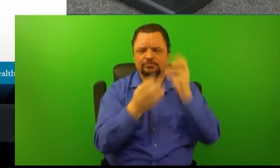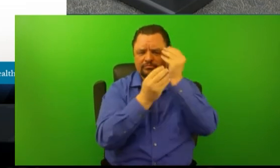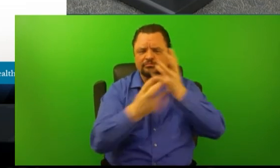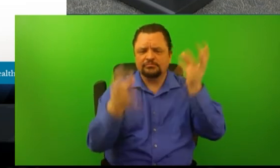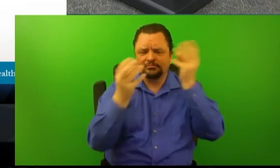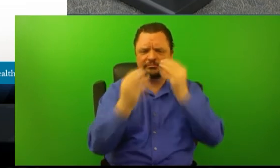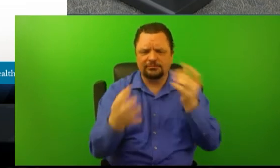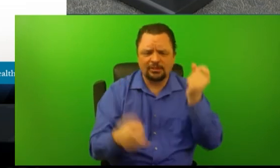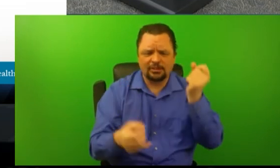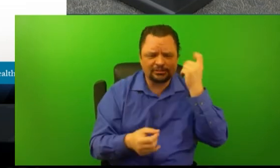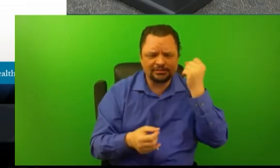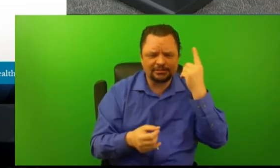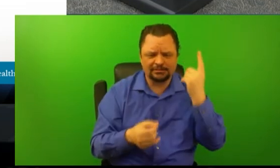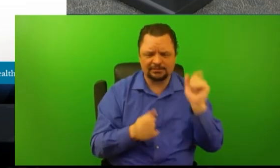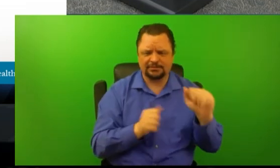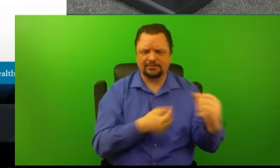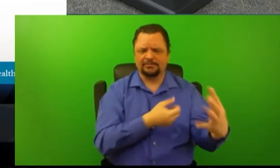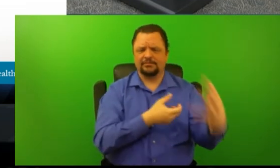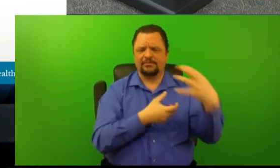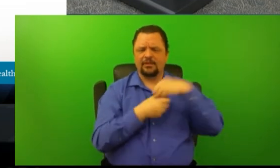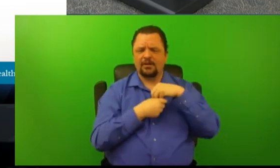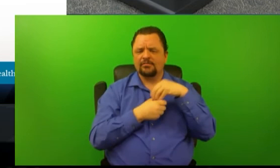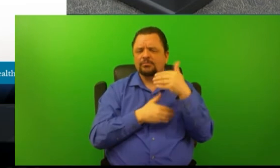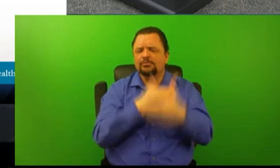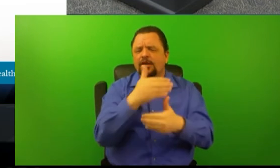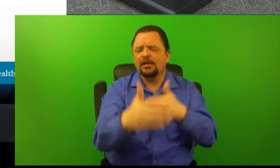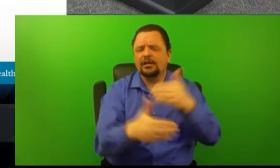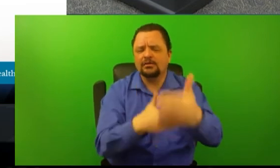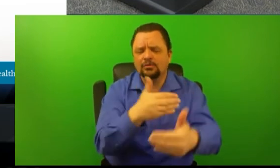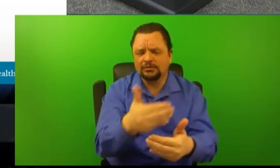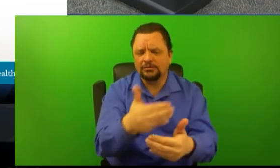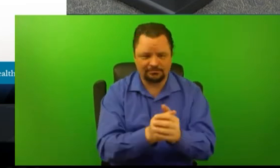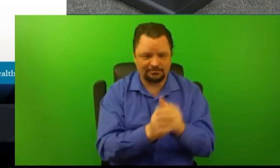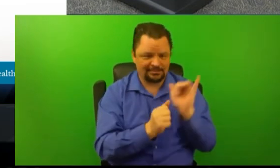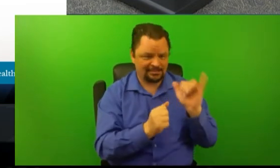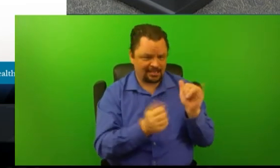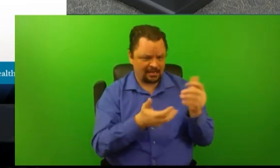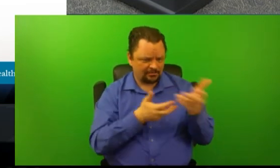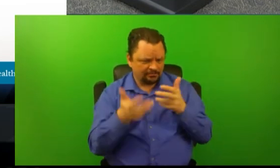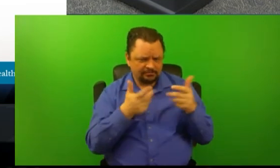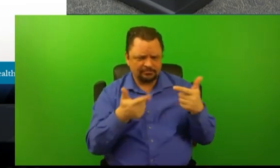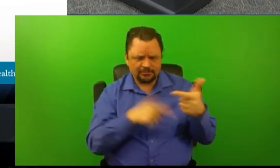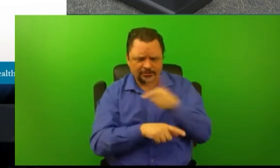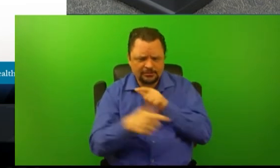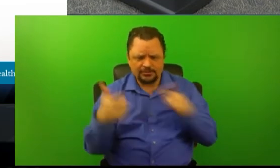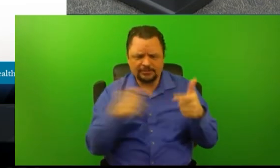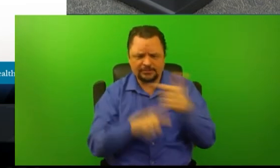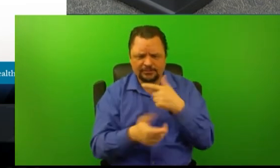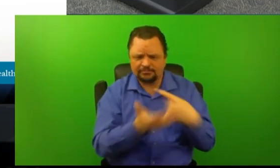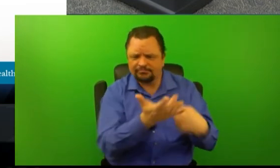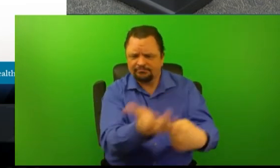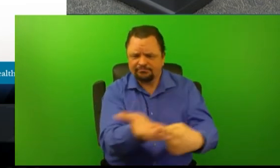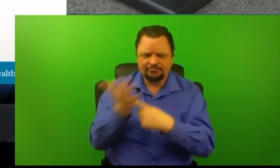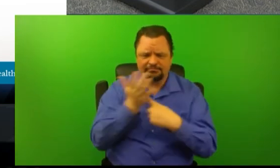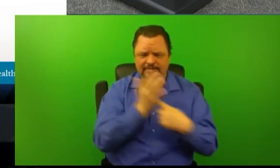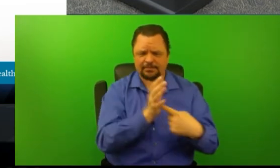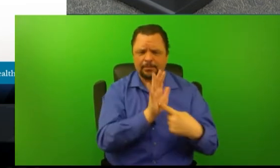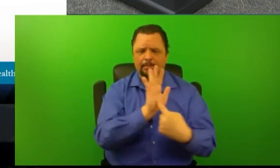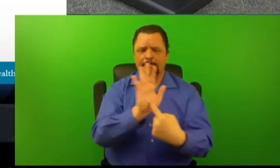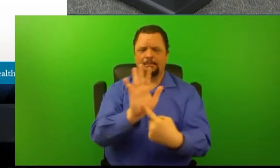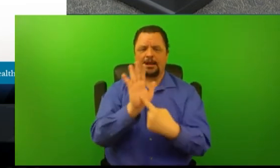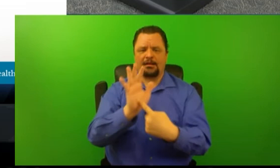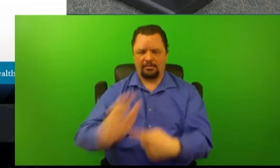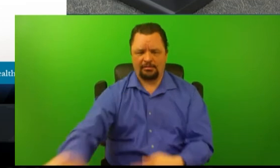and forth dialogue about the health indicators that are brought forward as part of this process. Our data